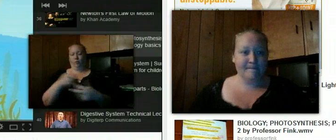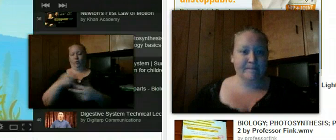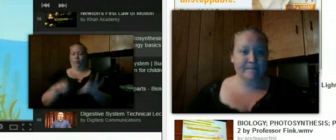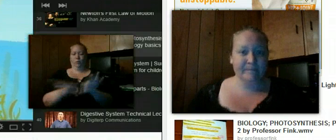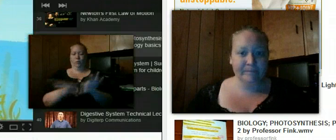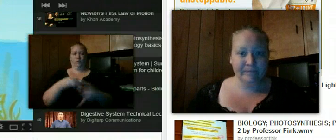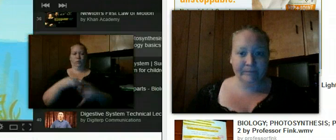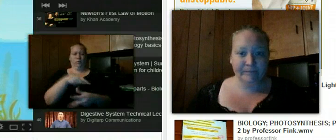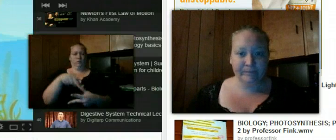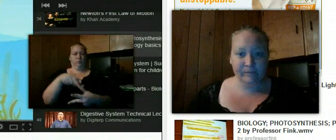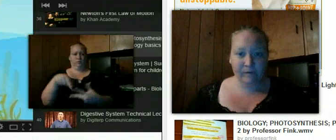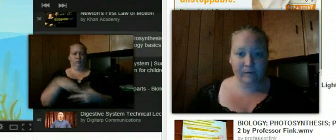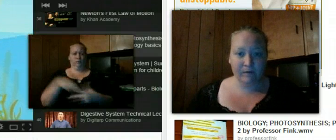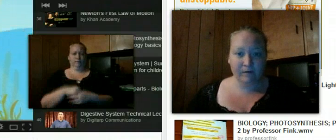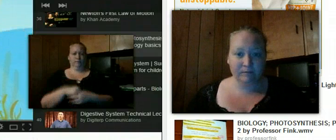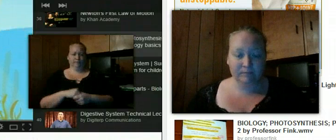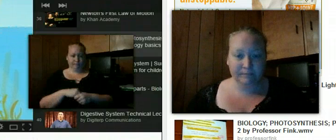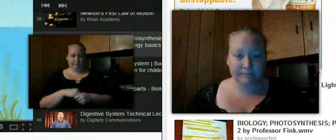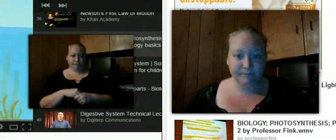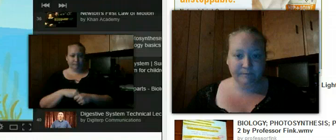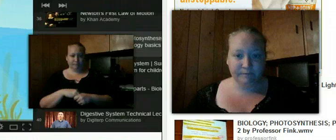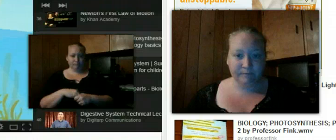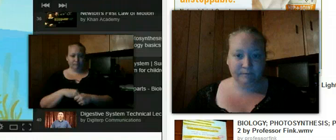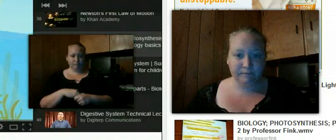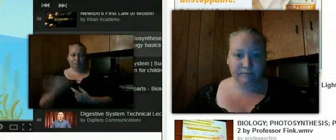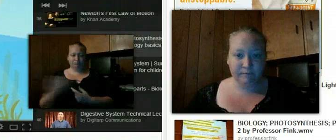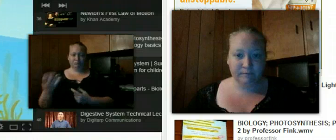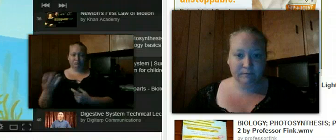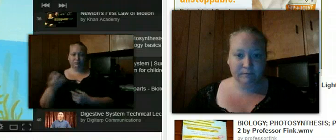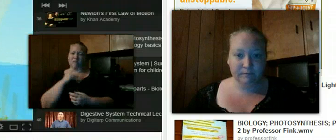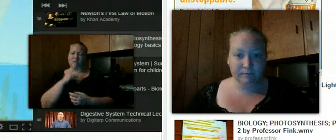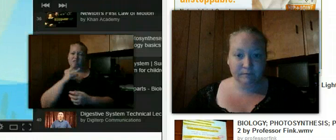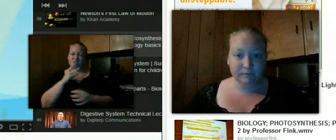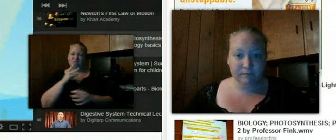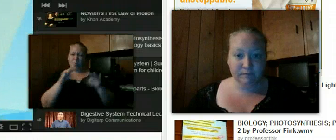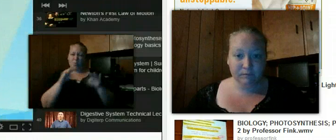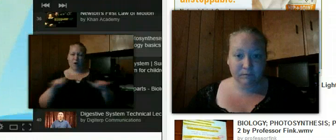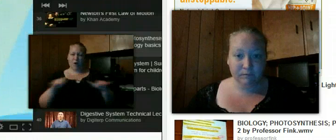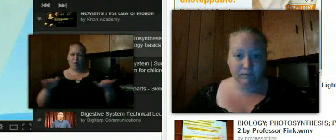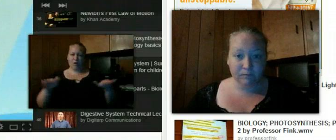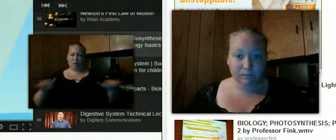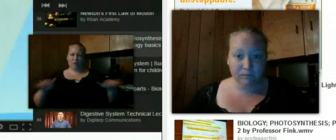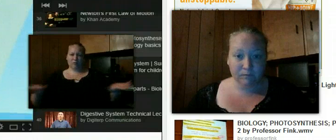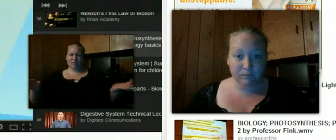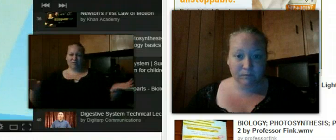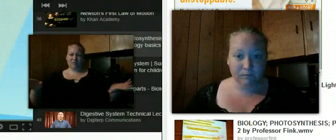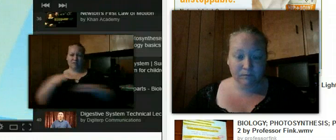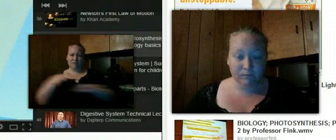At a slower pace than the normal photosynthesis.